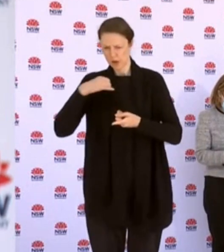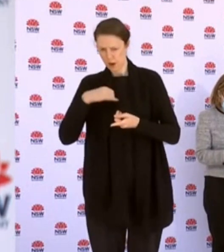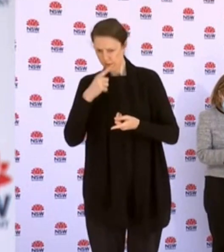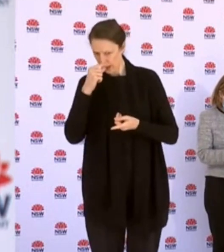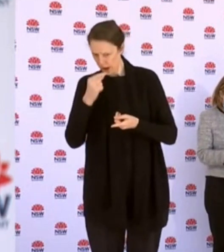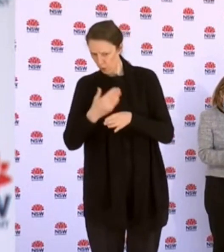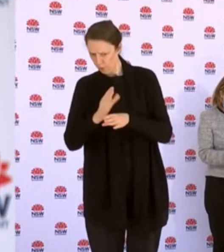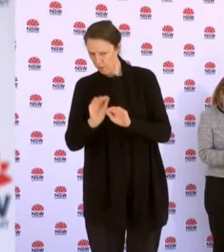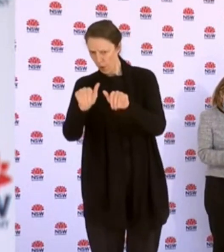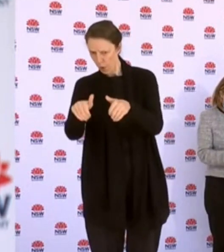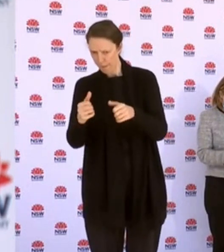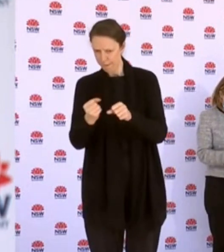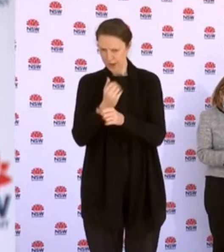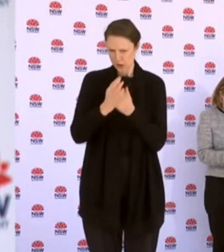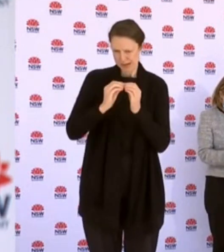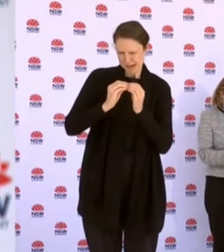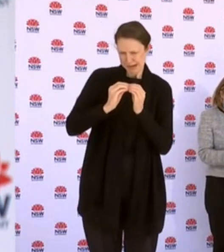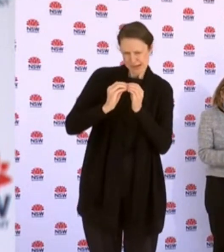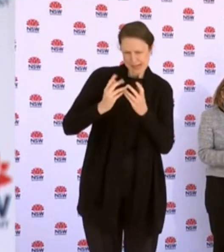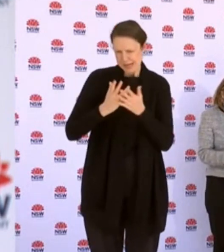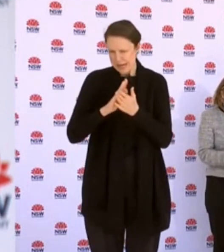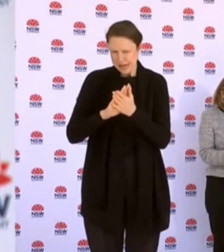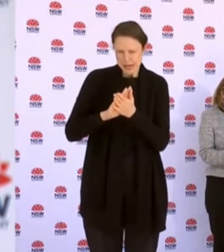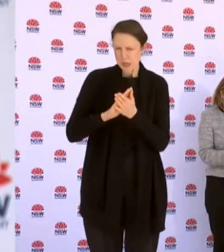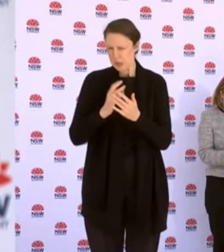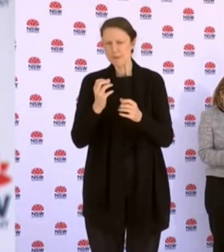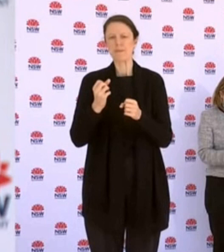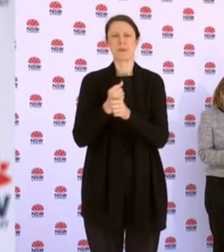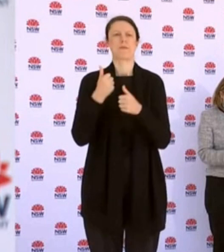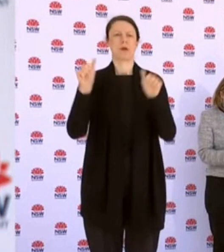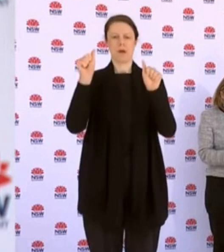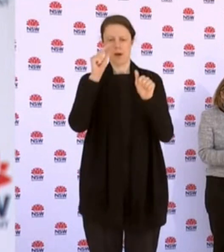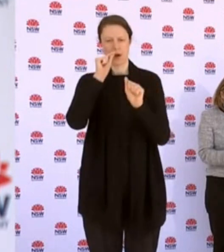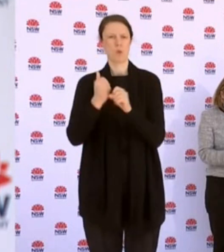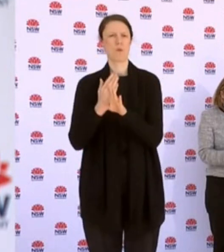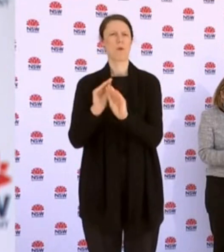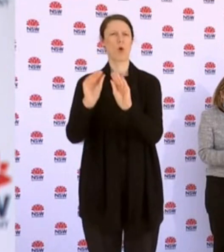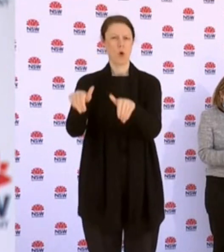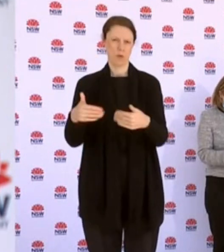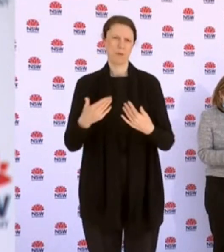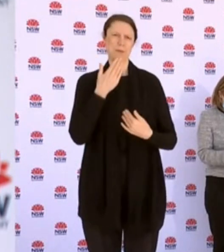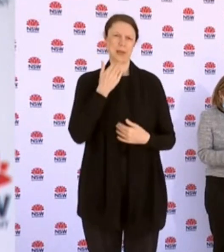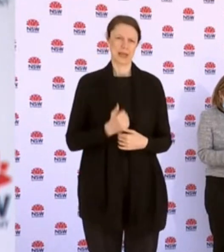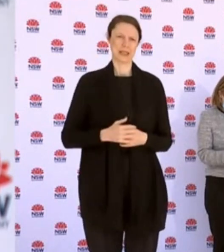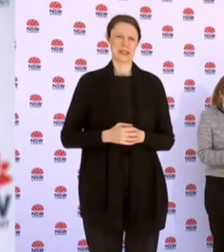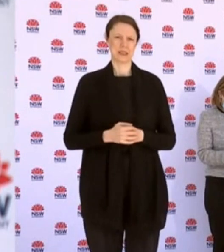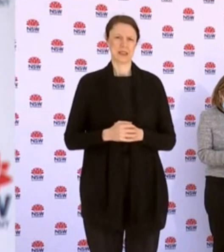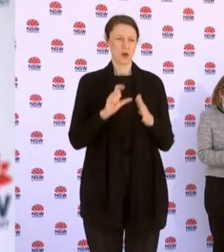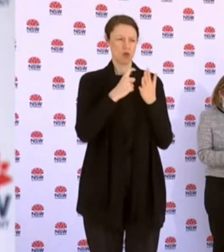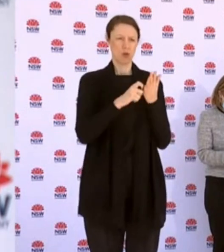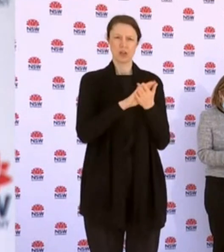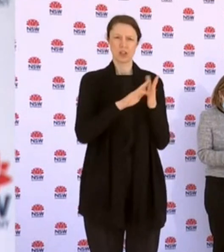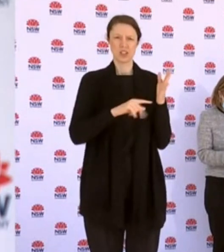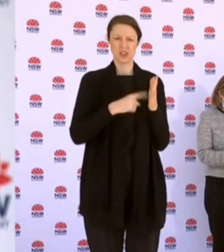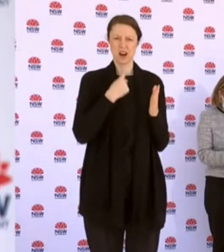them to stay at home and to work at home, if at all possible. As the Premier said, and as Dr. Chan has said, everybody's doing a really good job in New